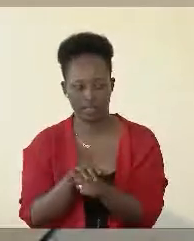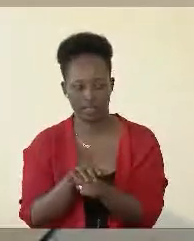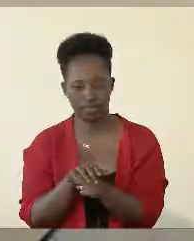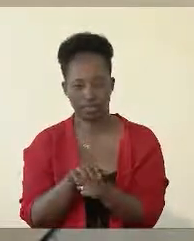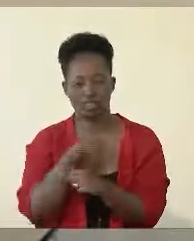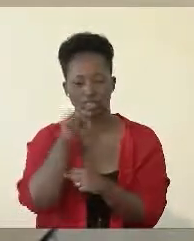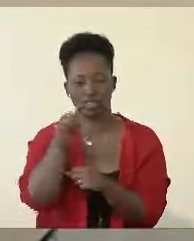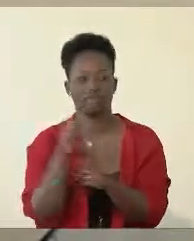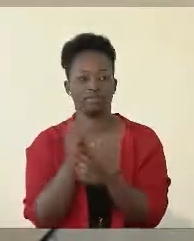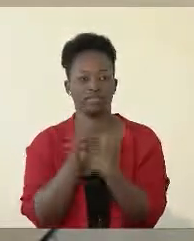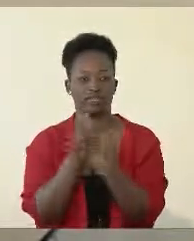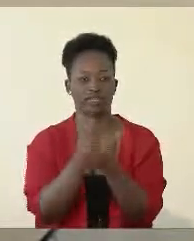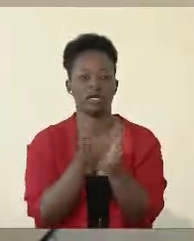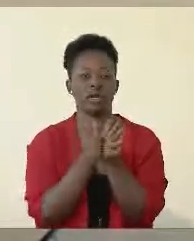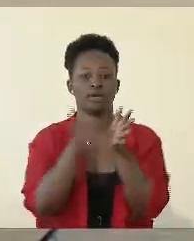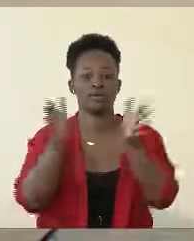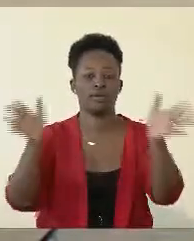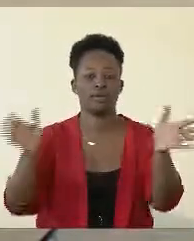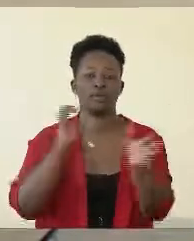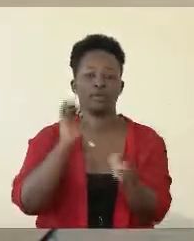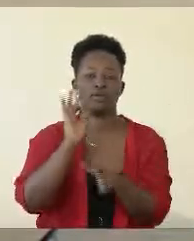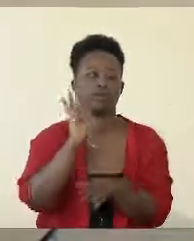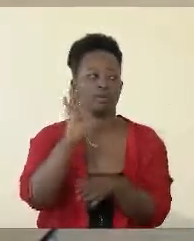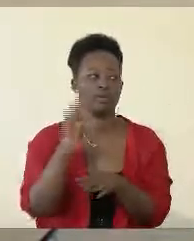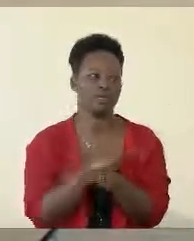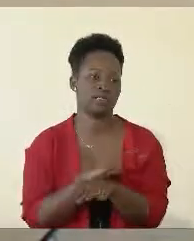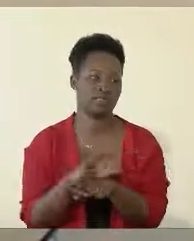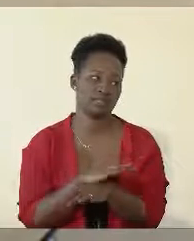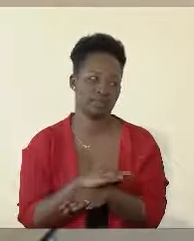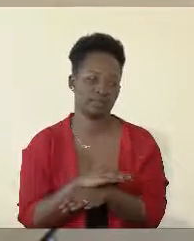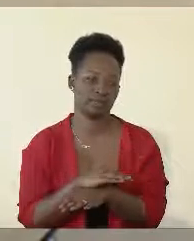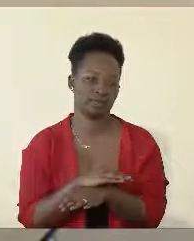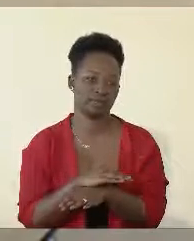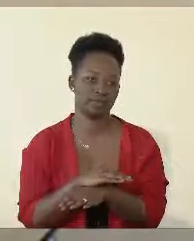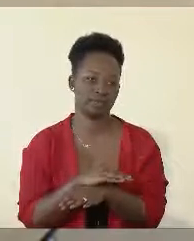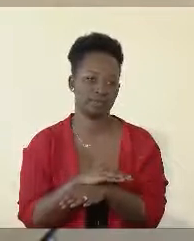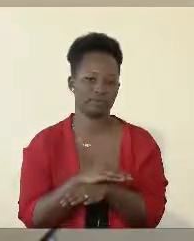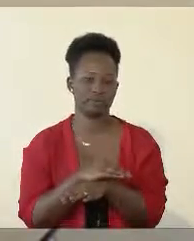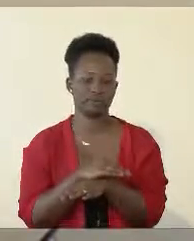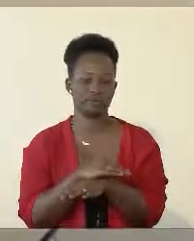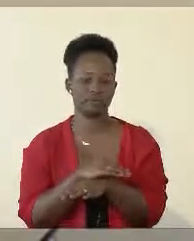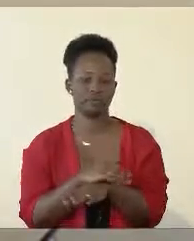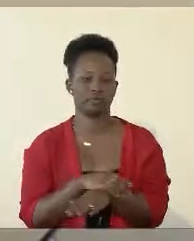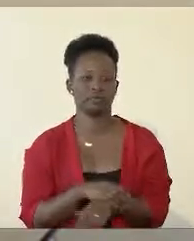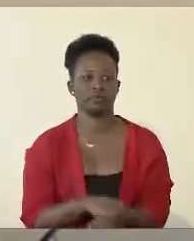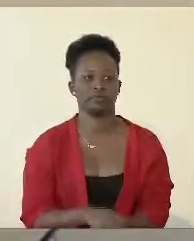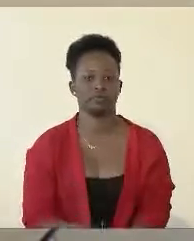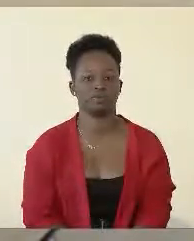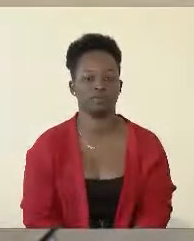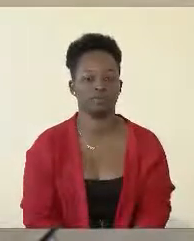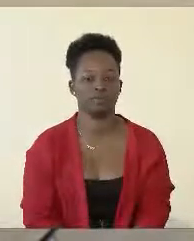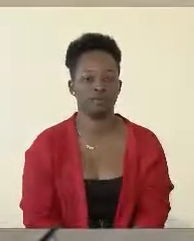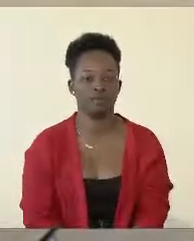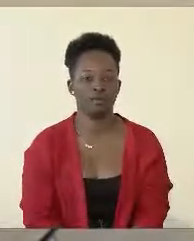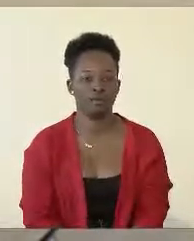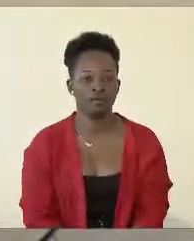and expansion of your business. So, large market size, you can say this encourages